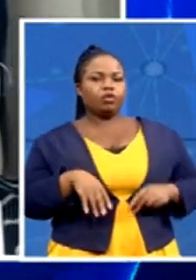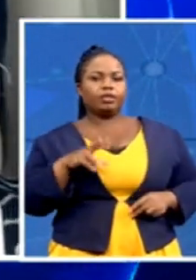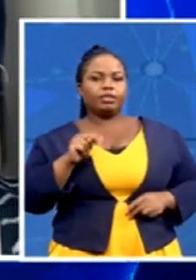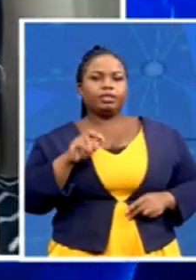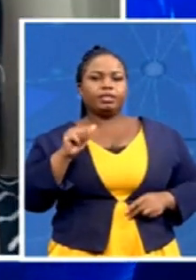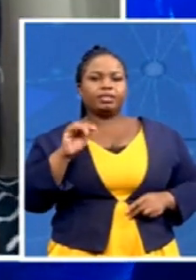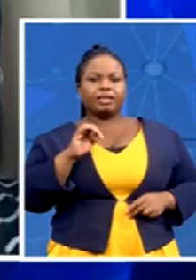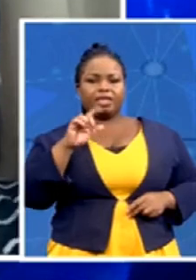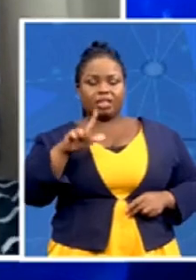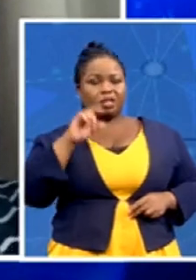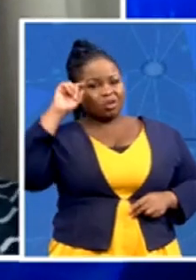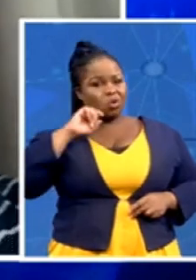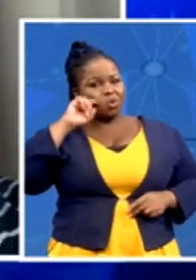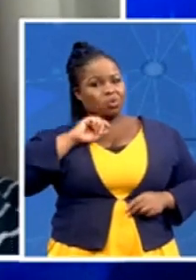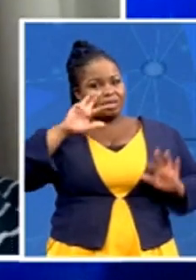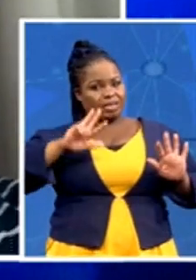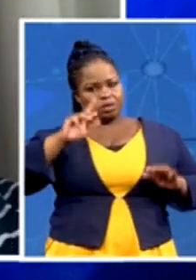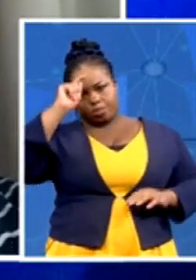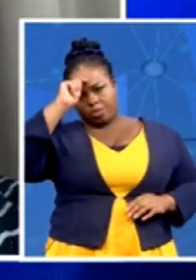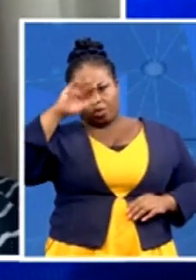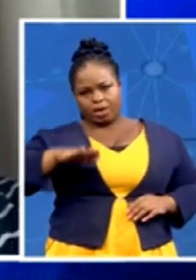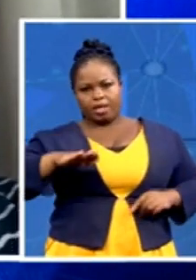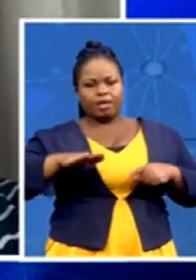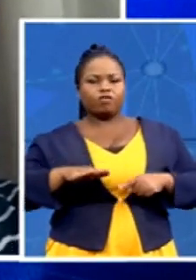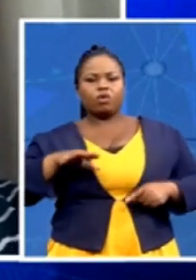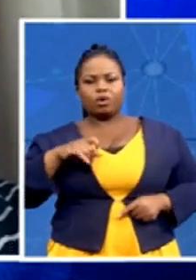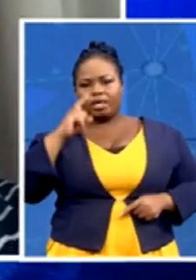in El Dorado Park here in Johannesburg. How's the investigation going?